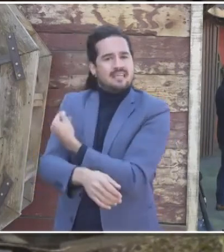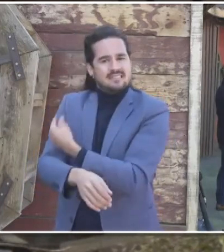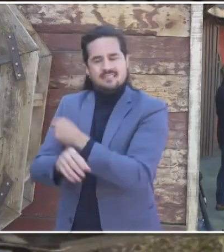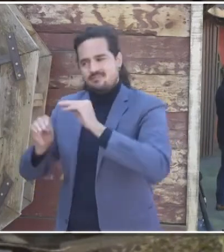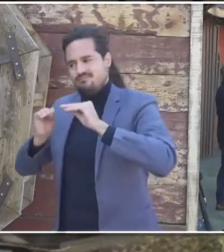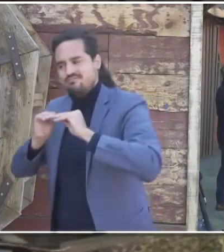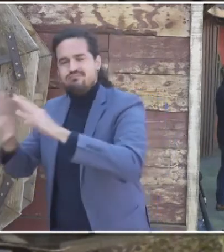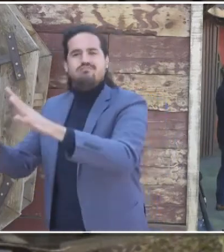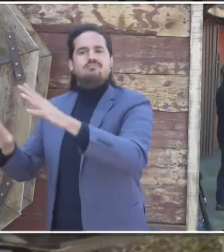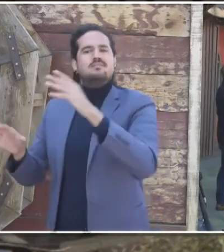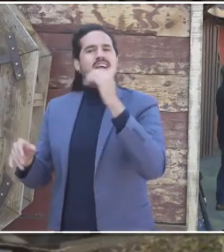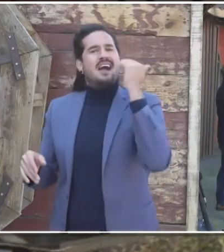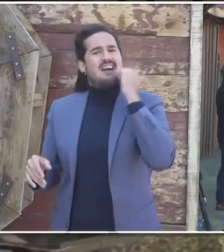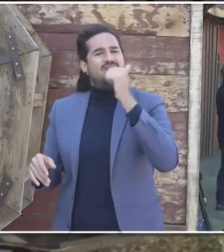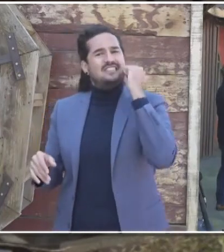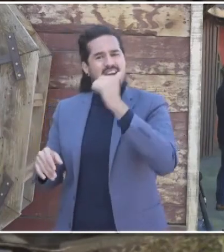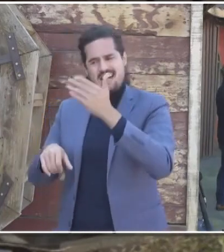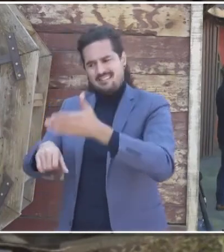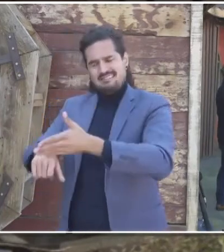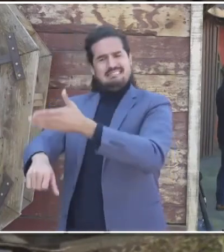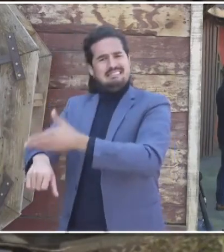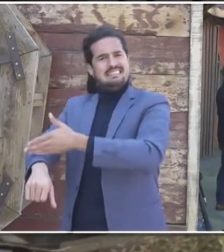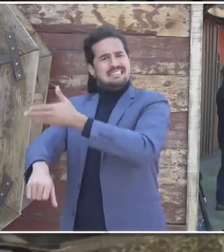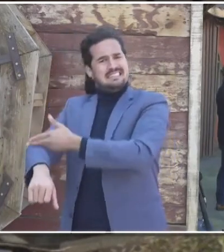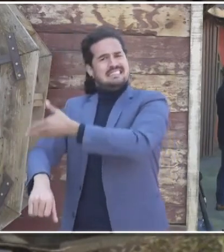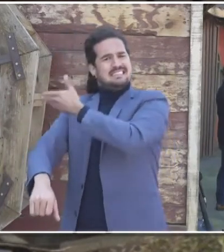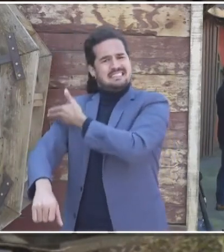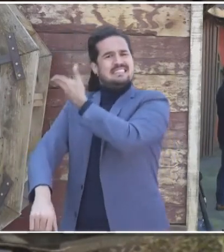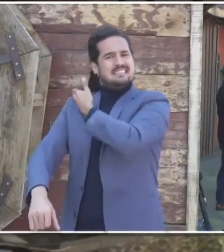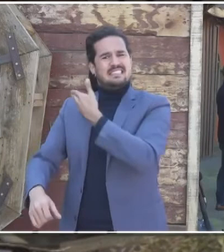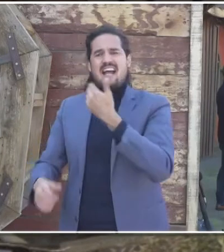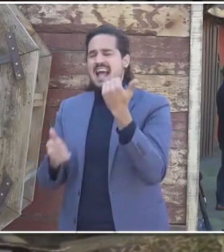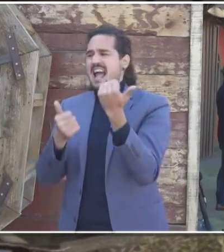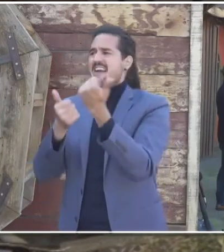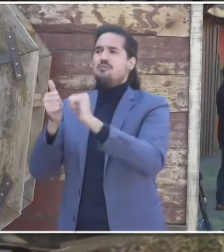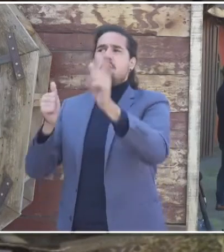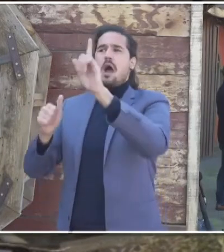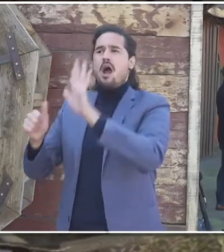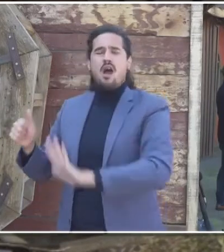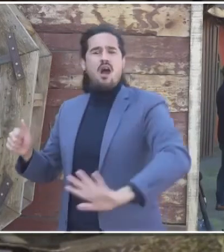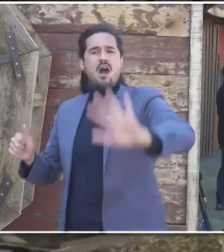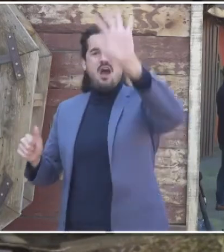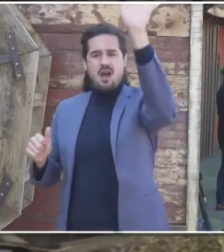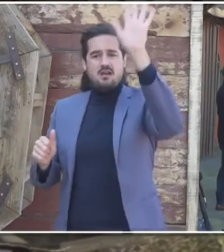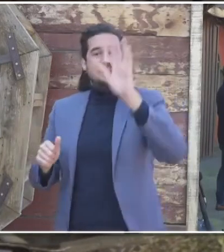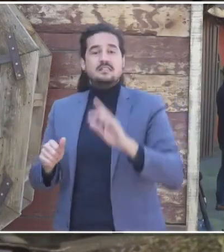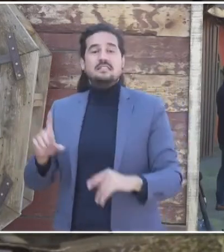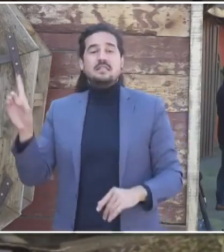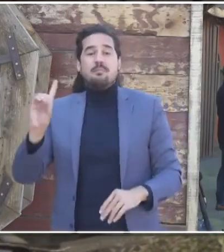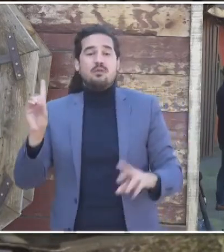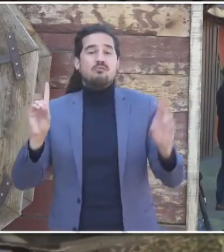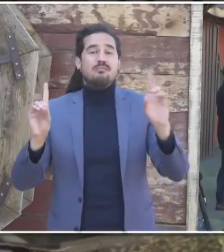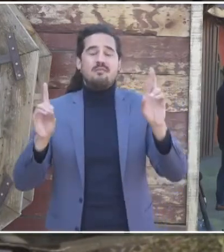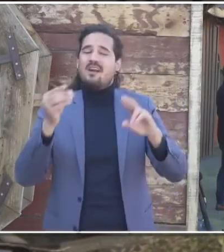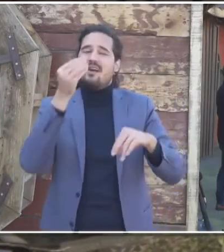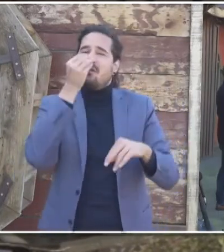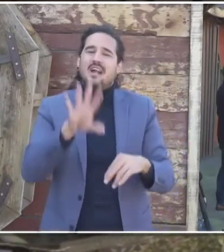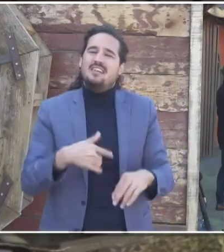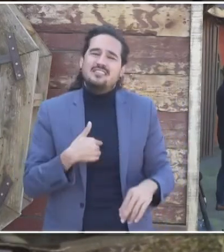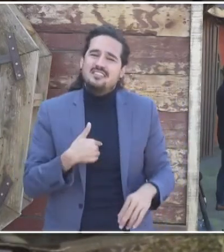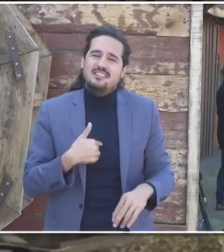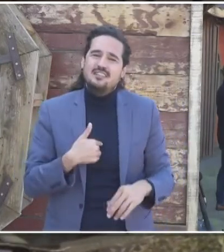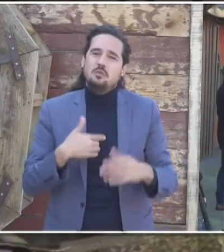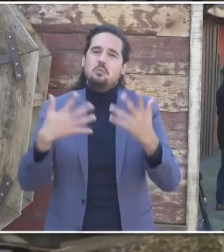doing that in every part of this state. I don't care if you're Democrat or Republican. I care that you're healthy and safe and you can live your lives out